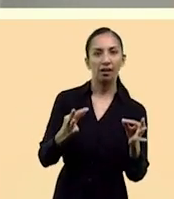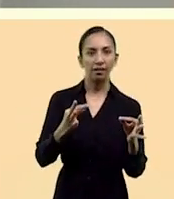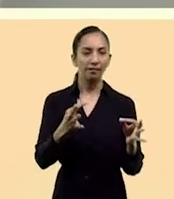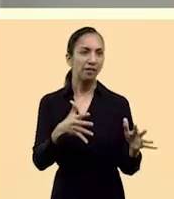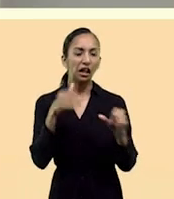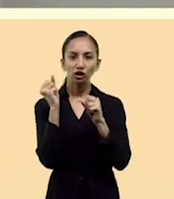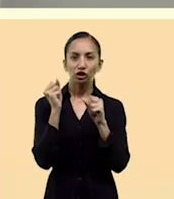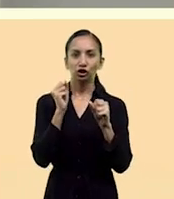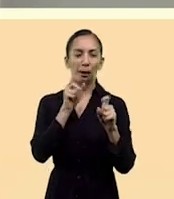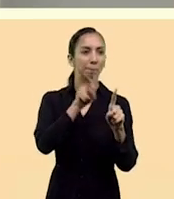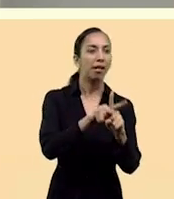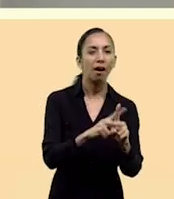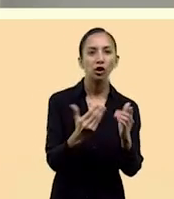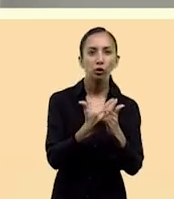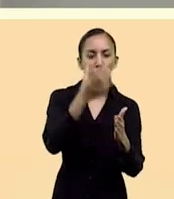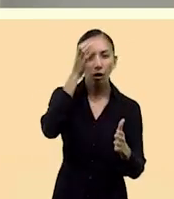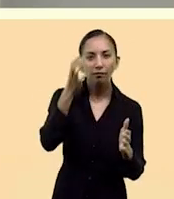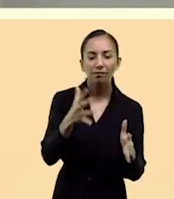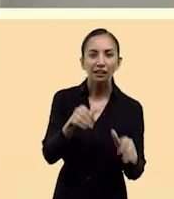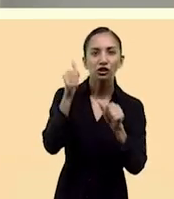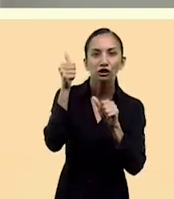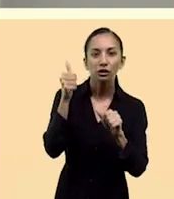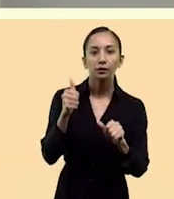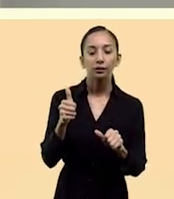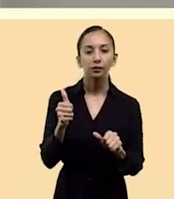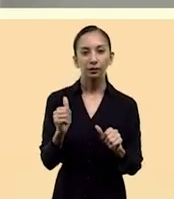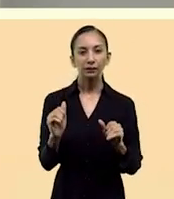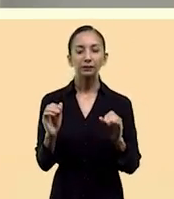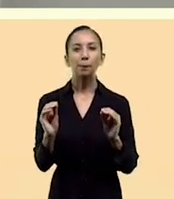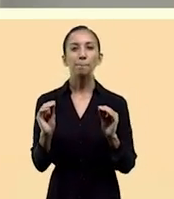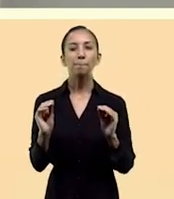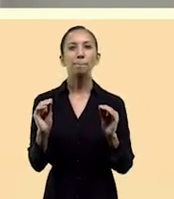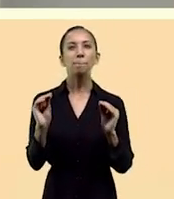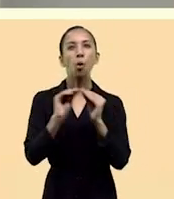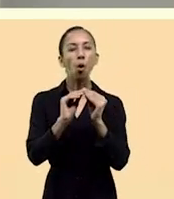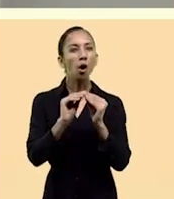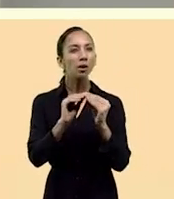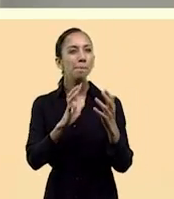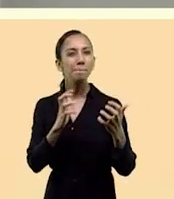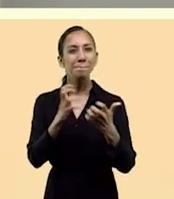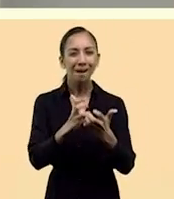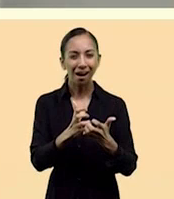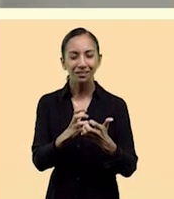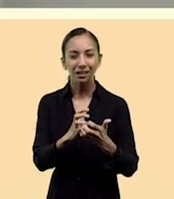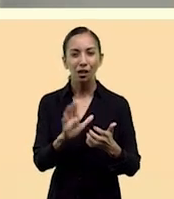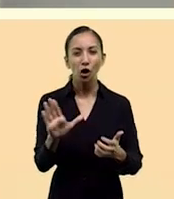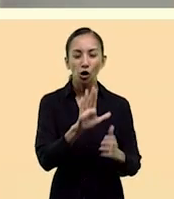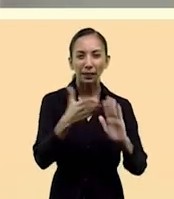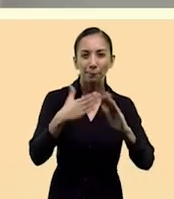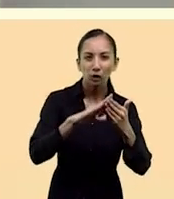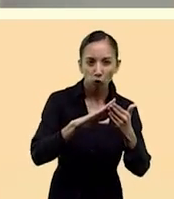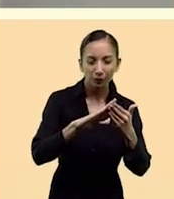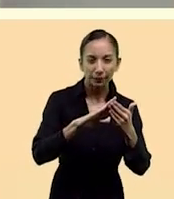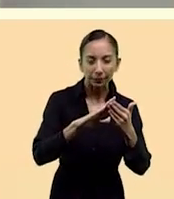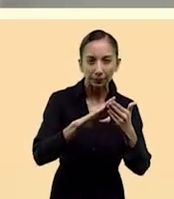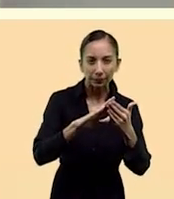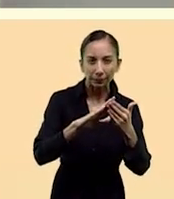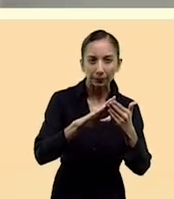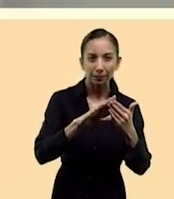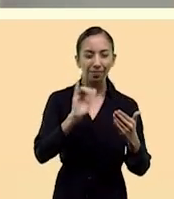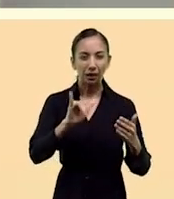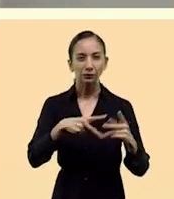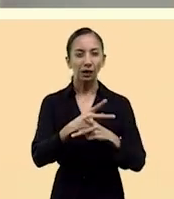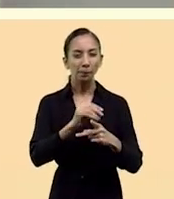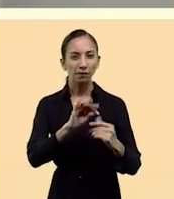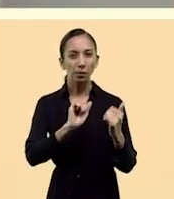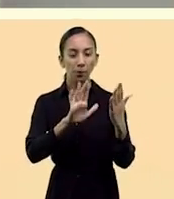And it is certainly a personalized, community customized approach. So last